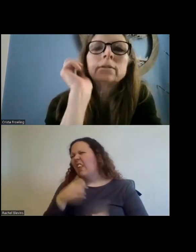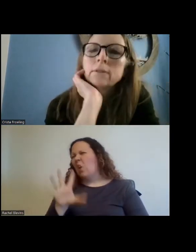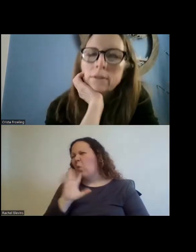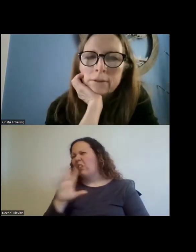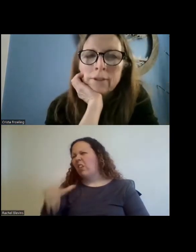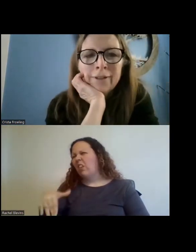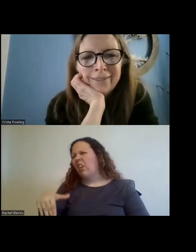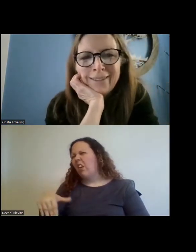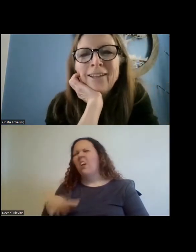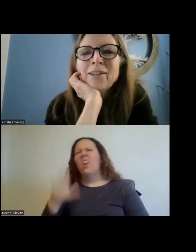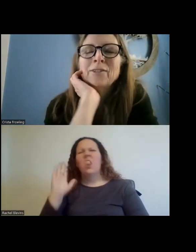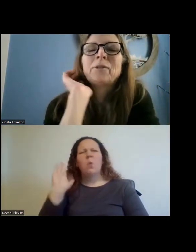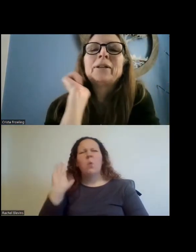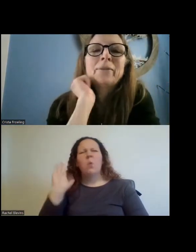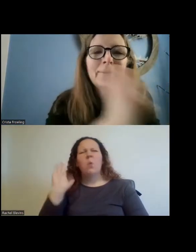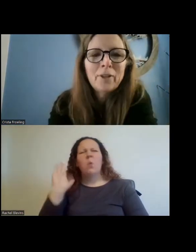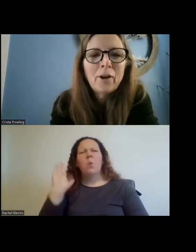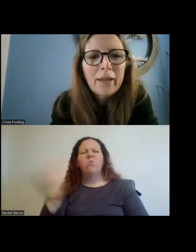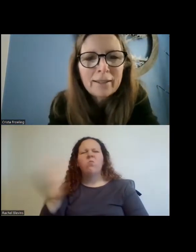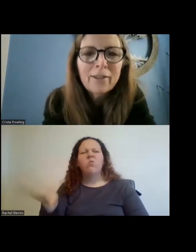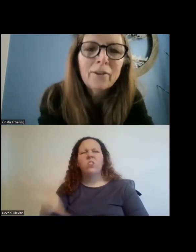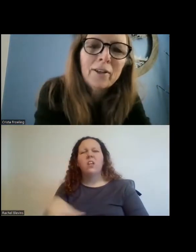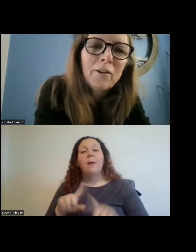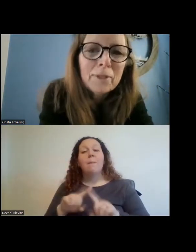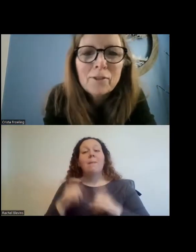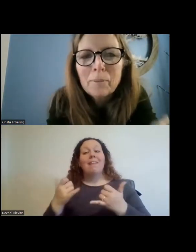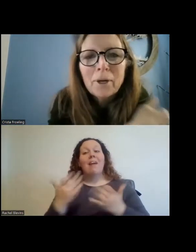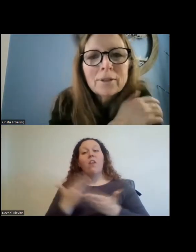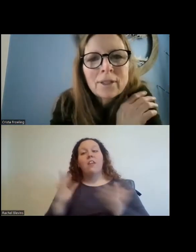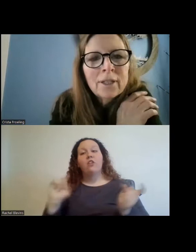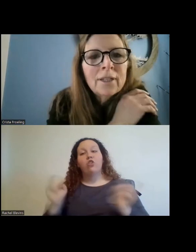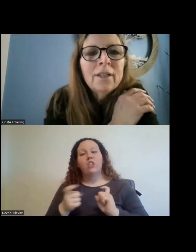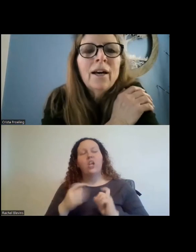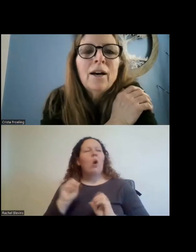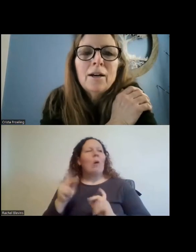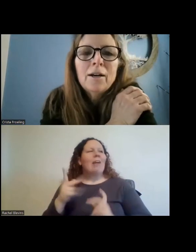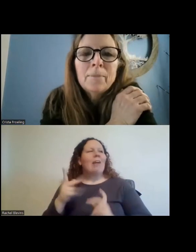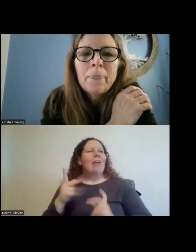will. So anyway, okay, I'll get off my soapbox.